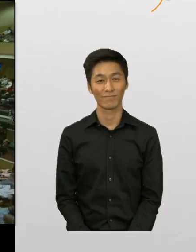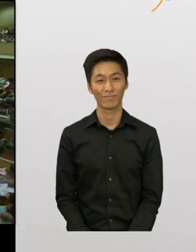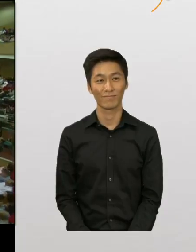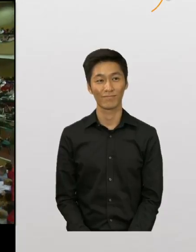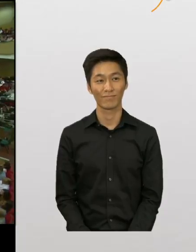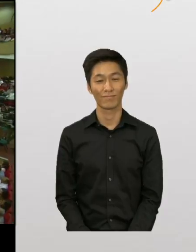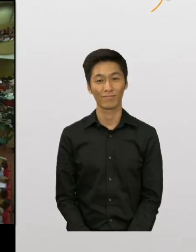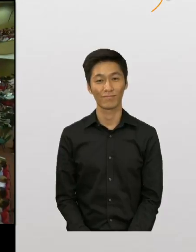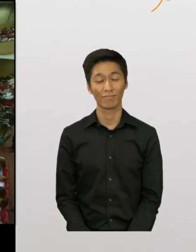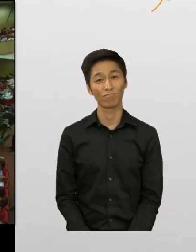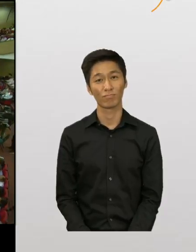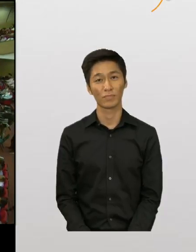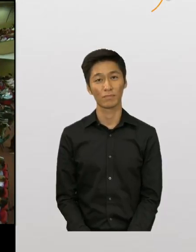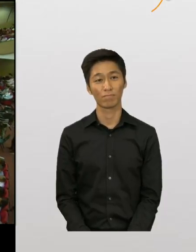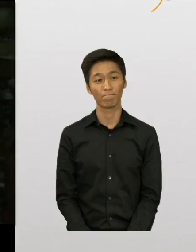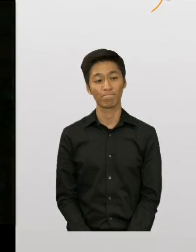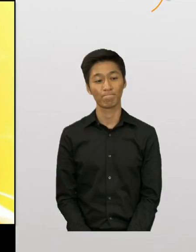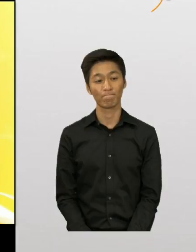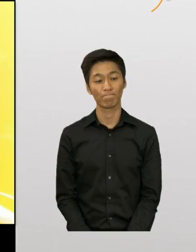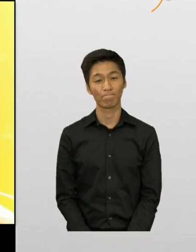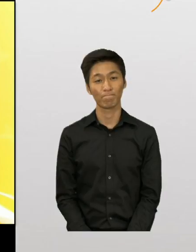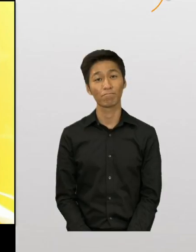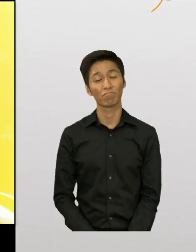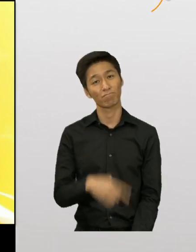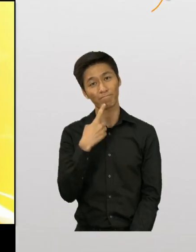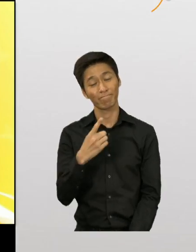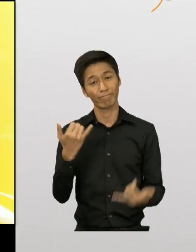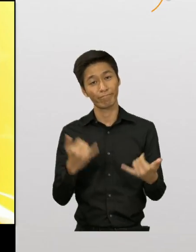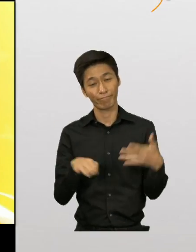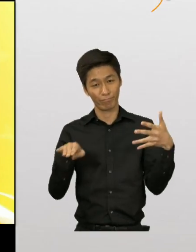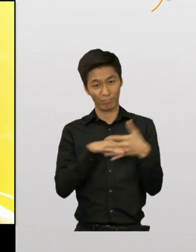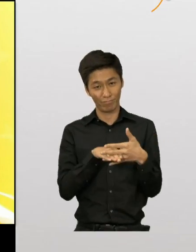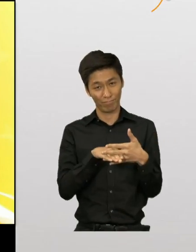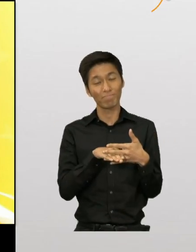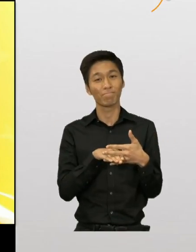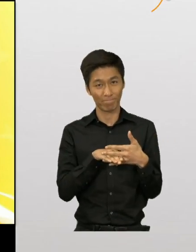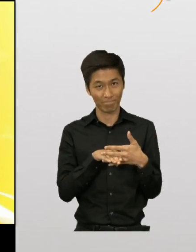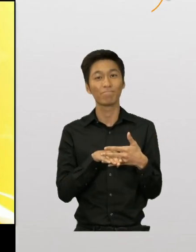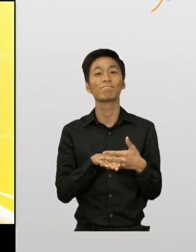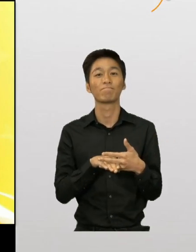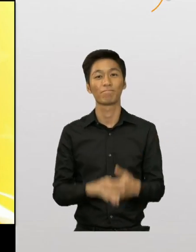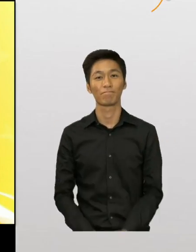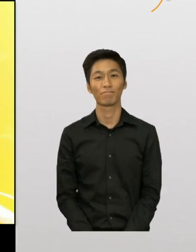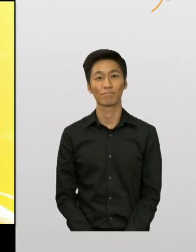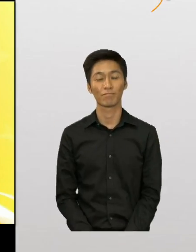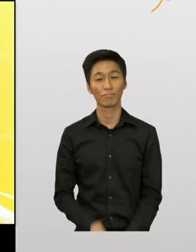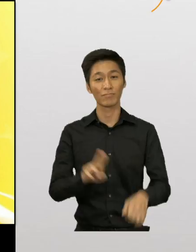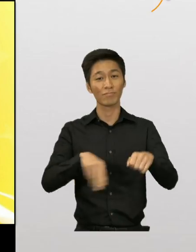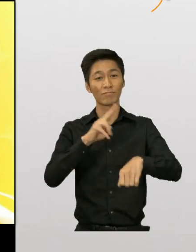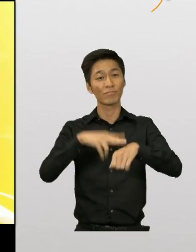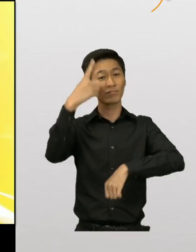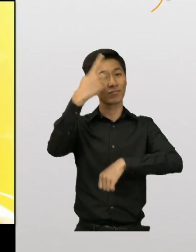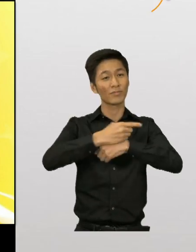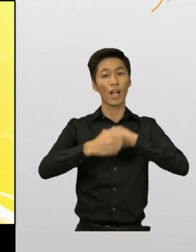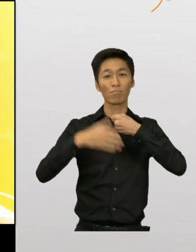We'll now take a short break. Please return to your seats by 8:05. Prime Minister Lee Hsien Loong has delivered his National Day rally